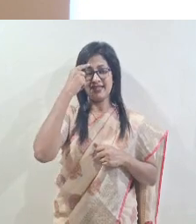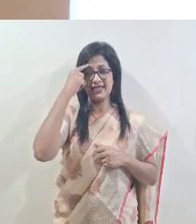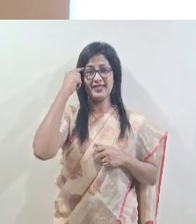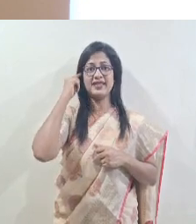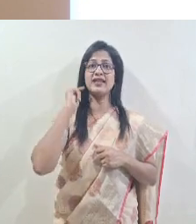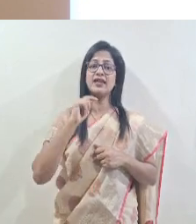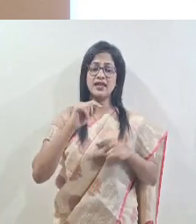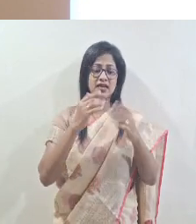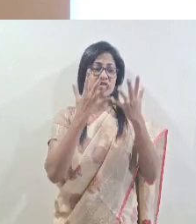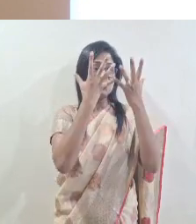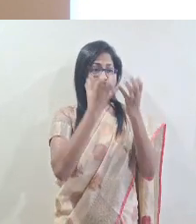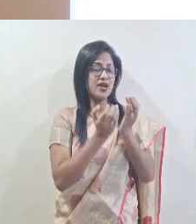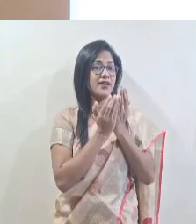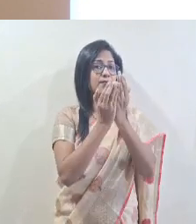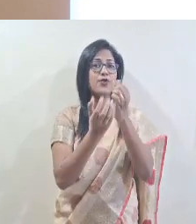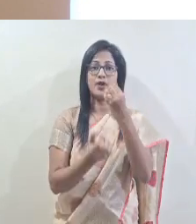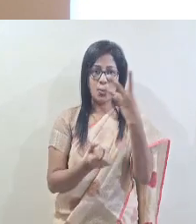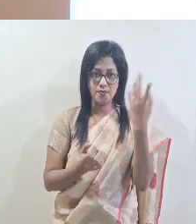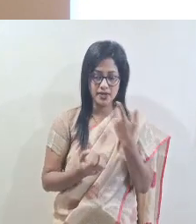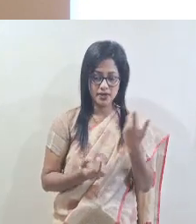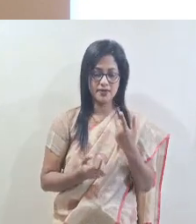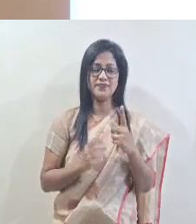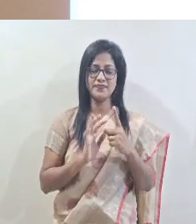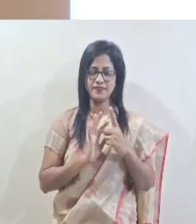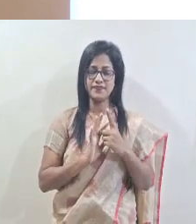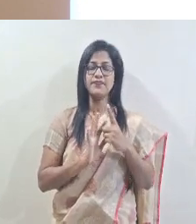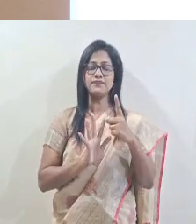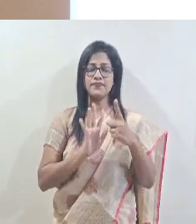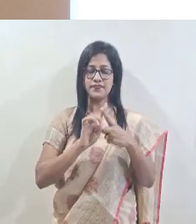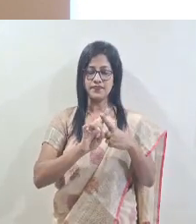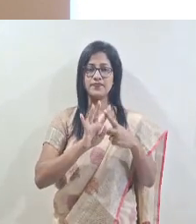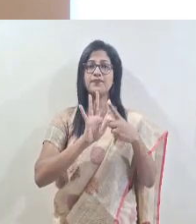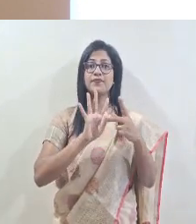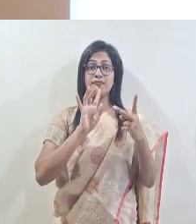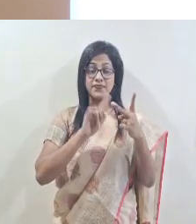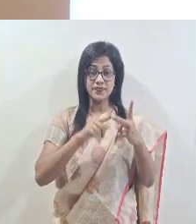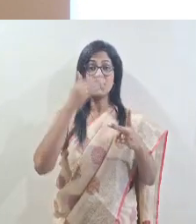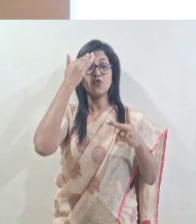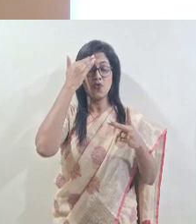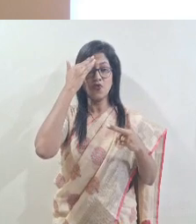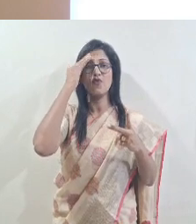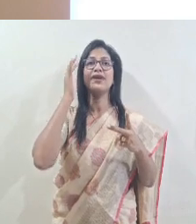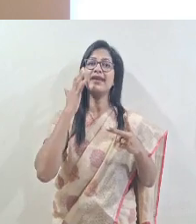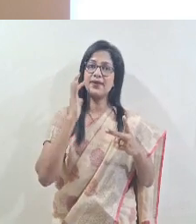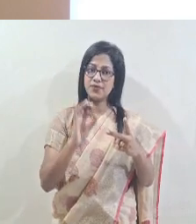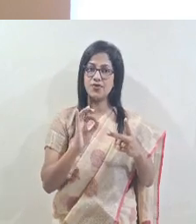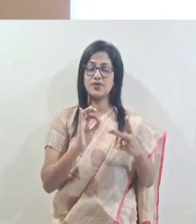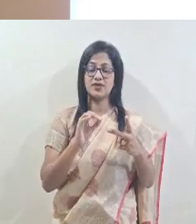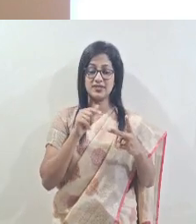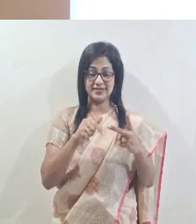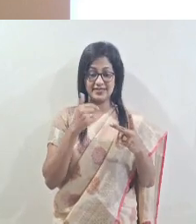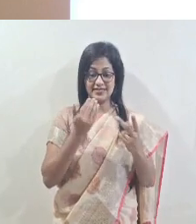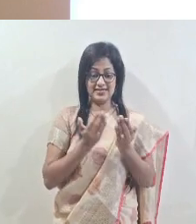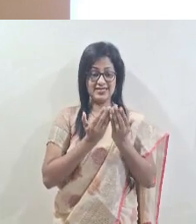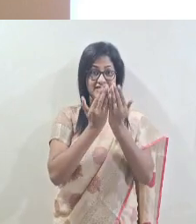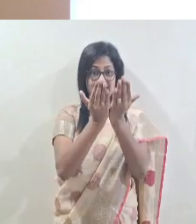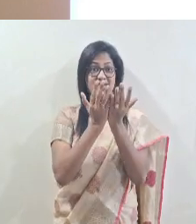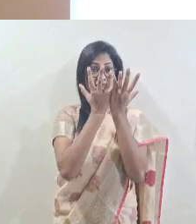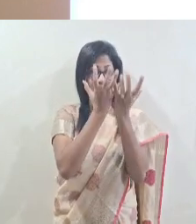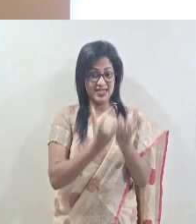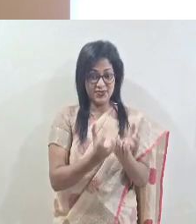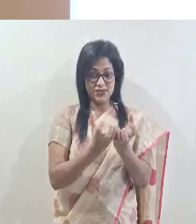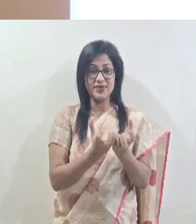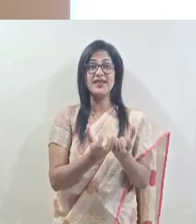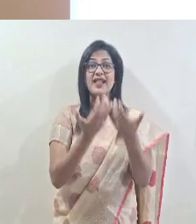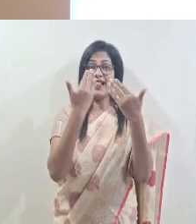how many dry ports are required. Number one, because it's very important to know did the existing dry port was reaching